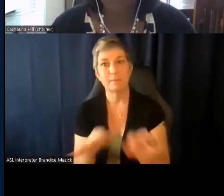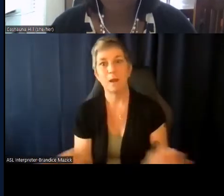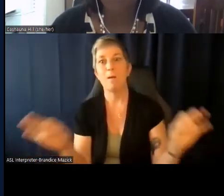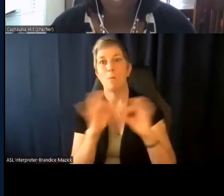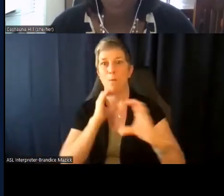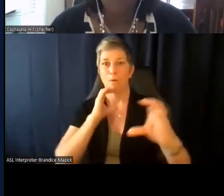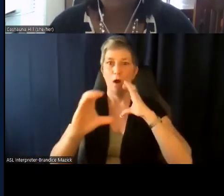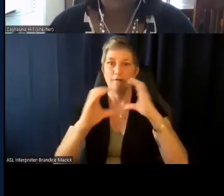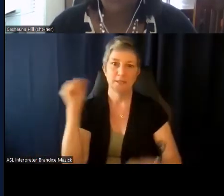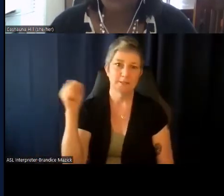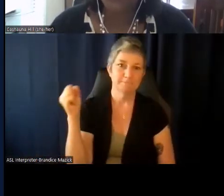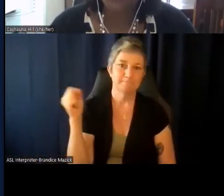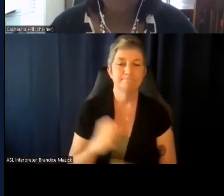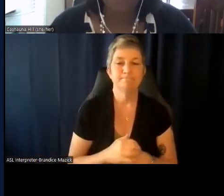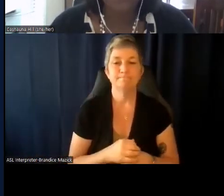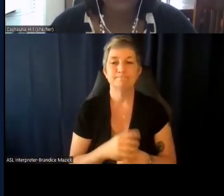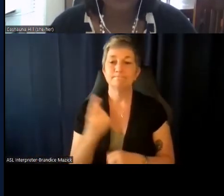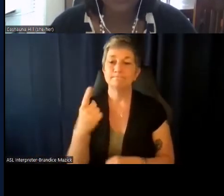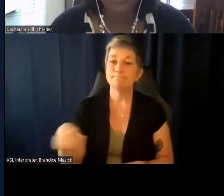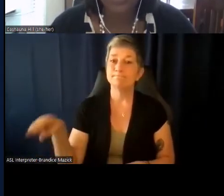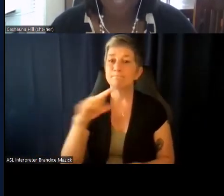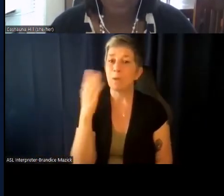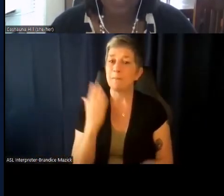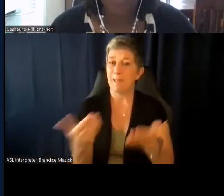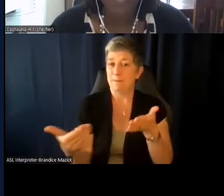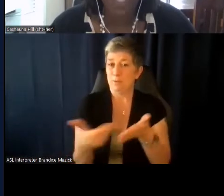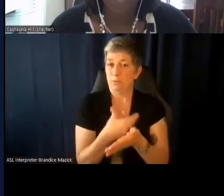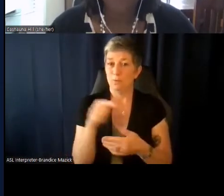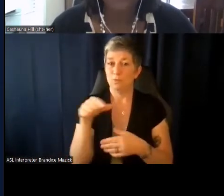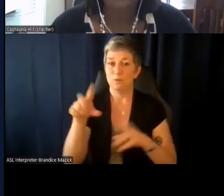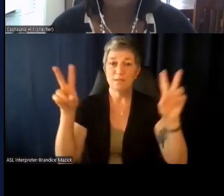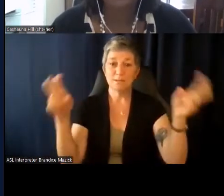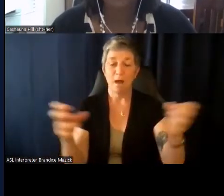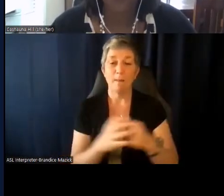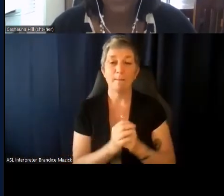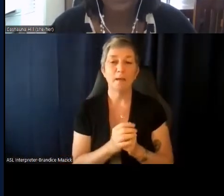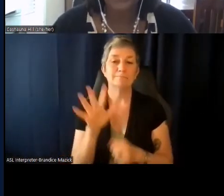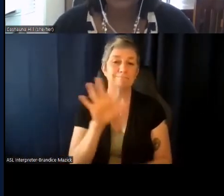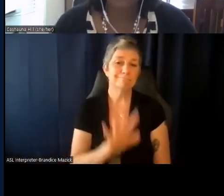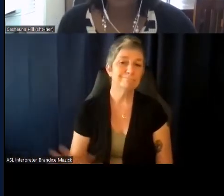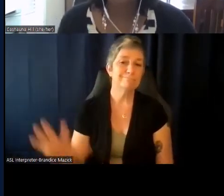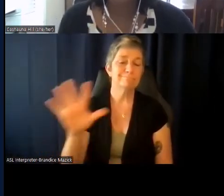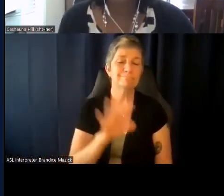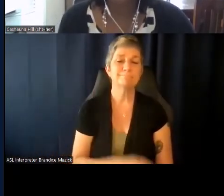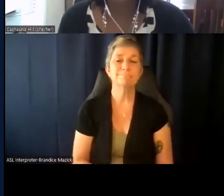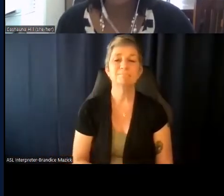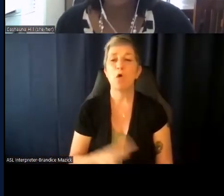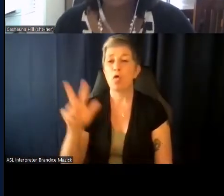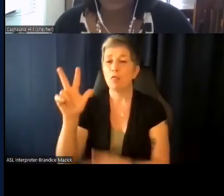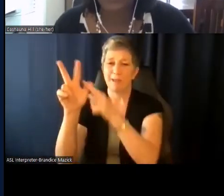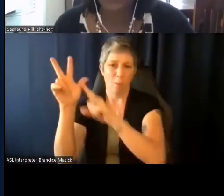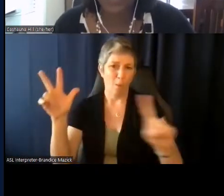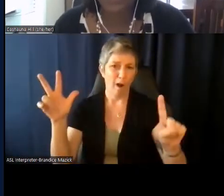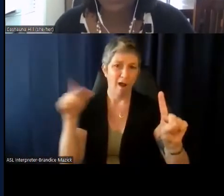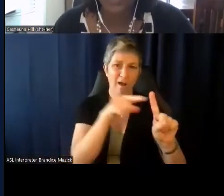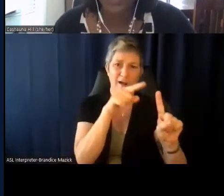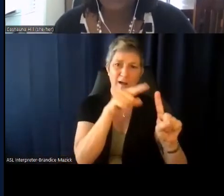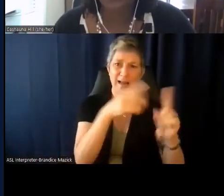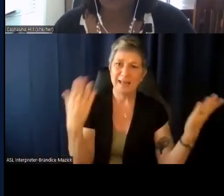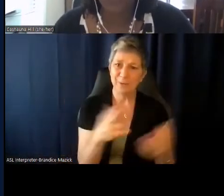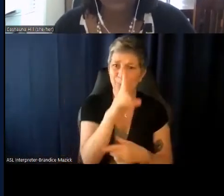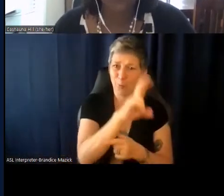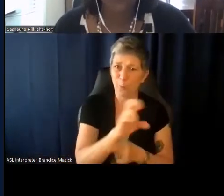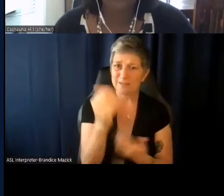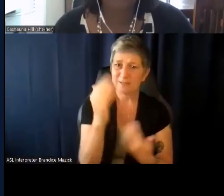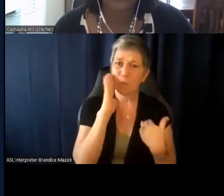conversation. For those of you who may be new to this topic, approximately 1 in 3 people in the United States has